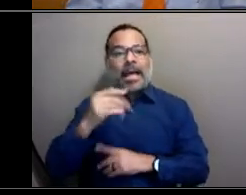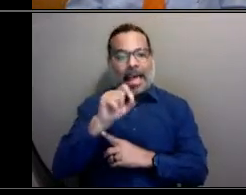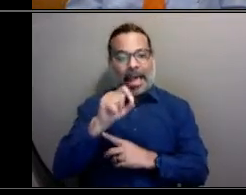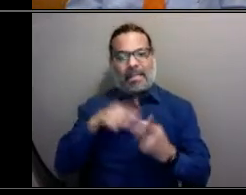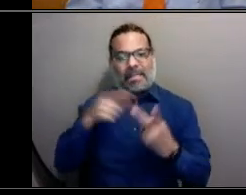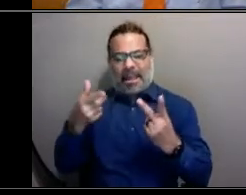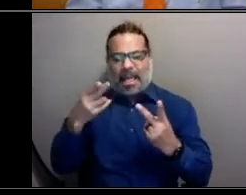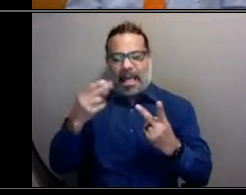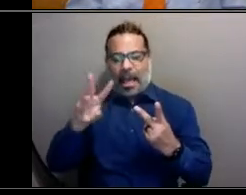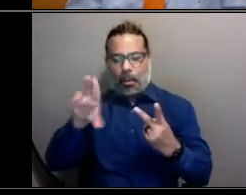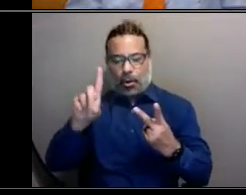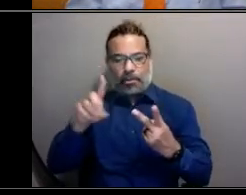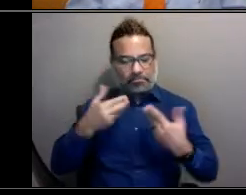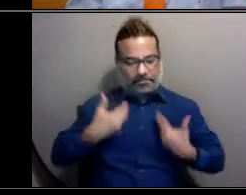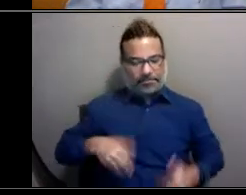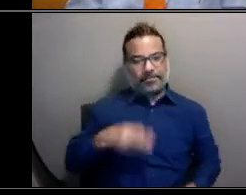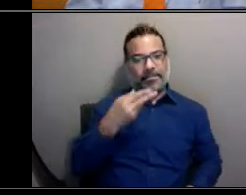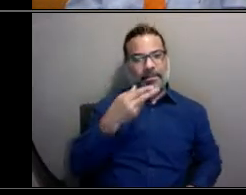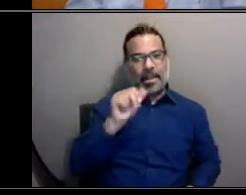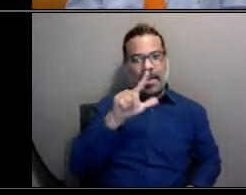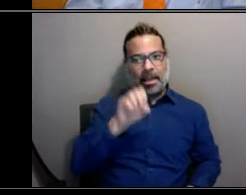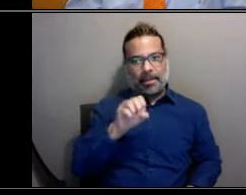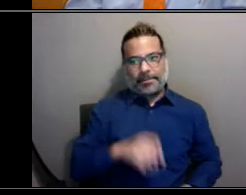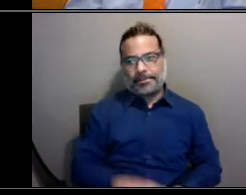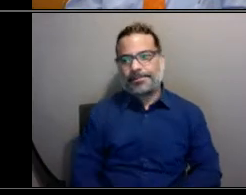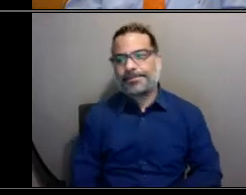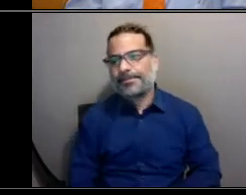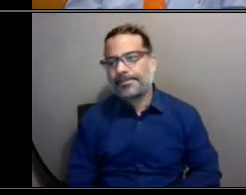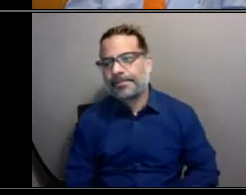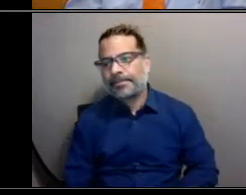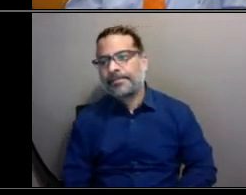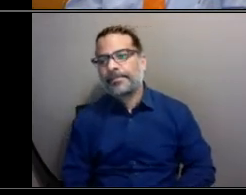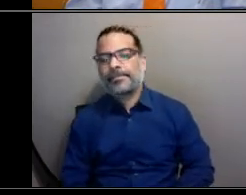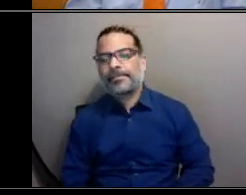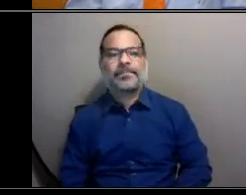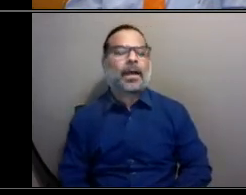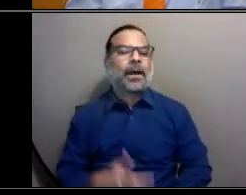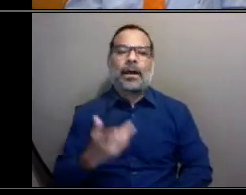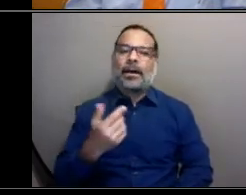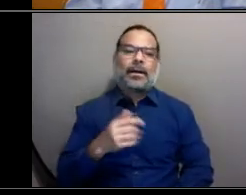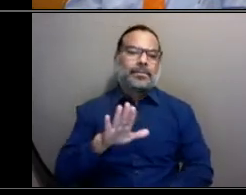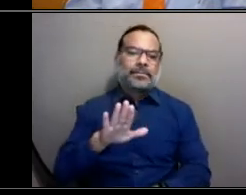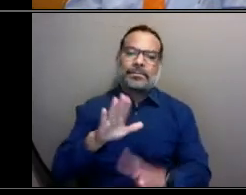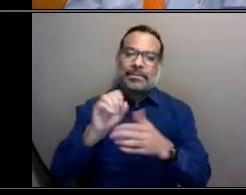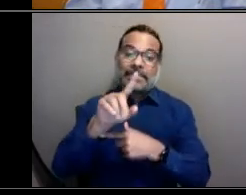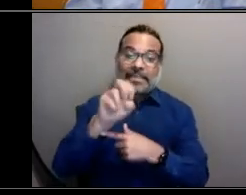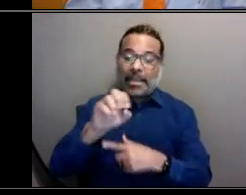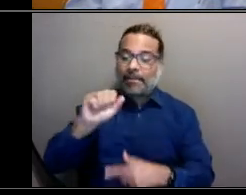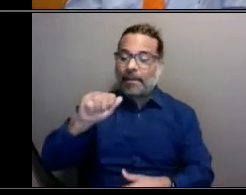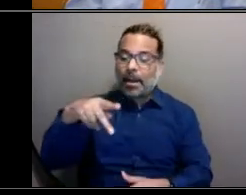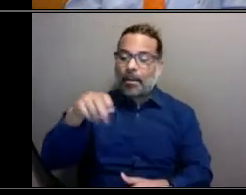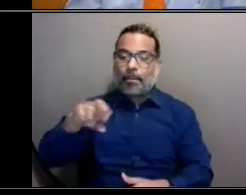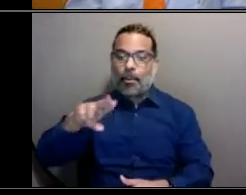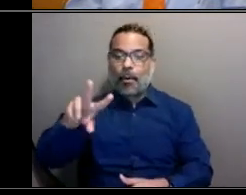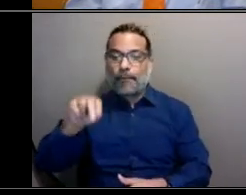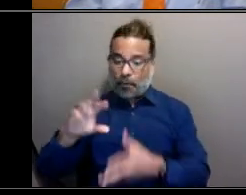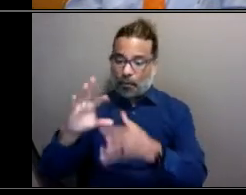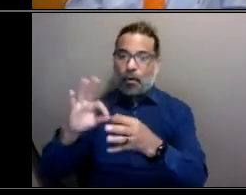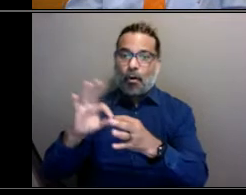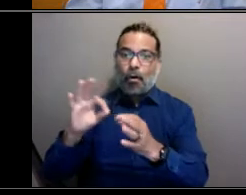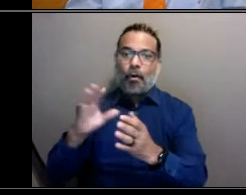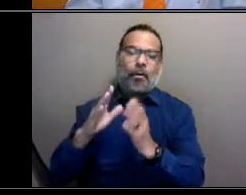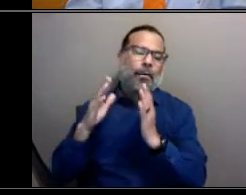So this is Hale again. So first, I love what Steve and Apoorva said. Couldn't agree more. What I'd like to